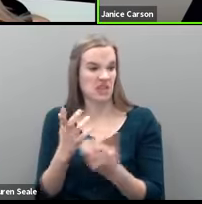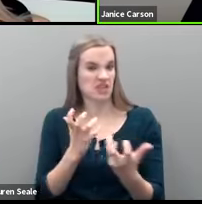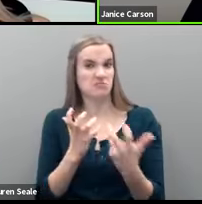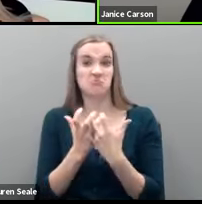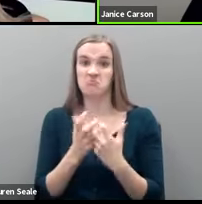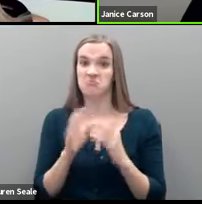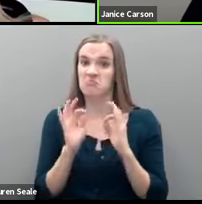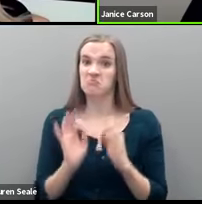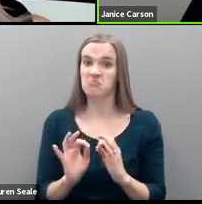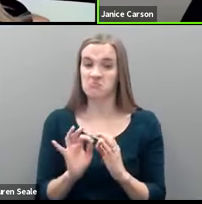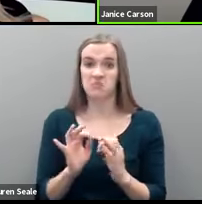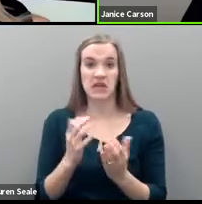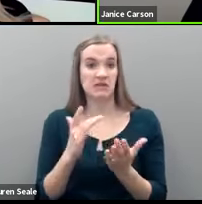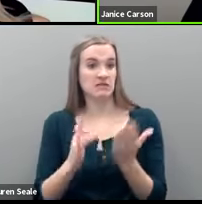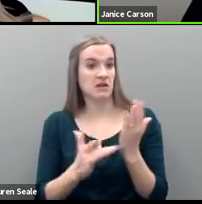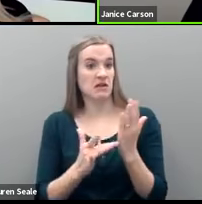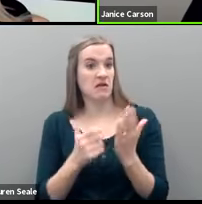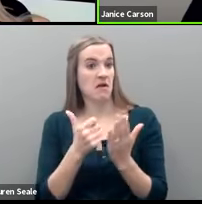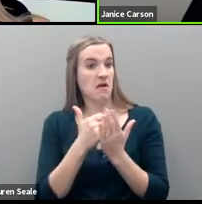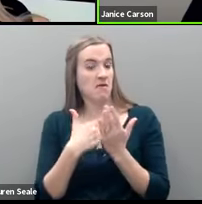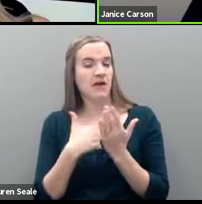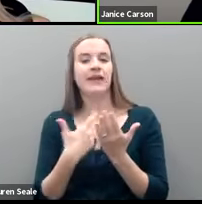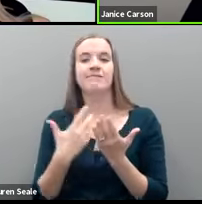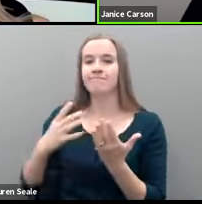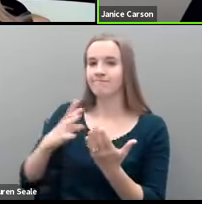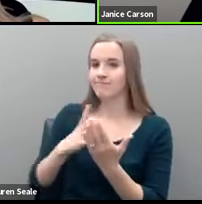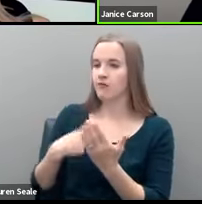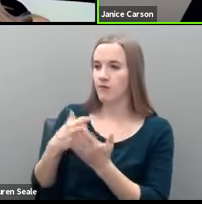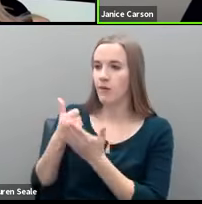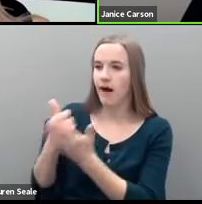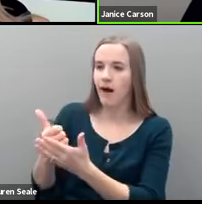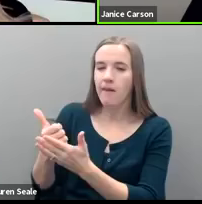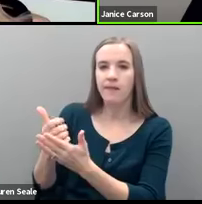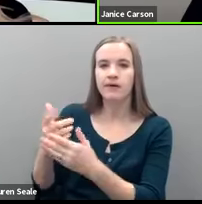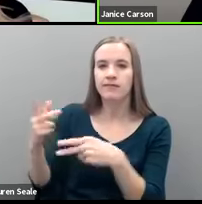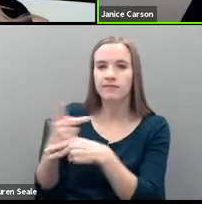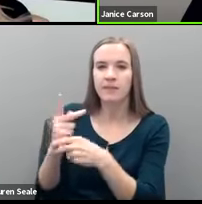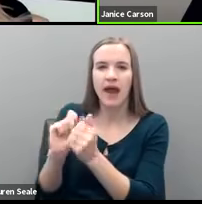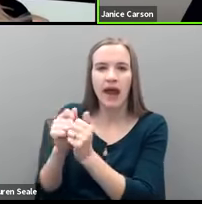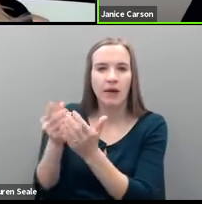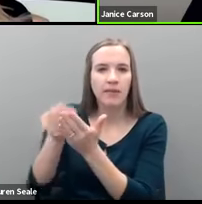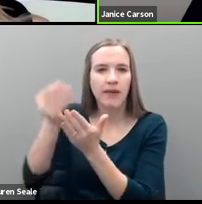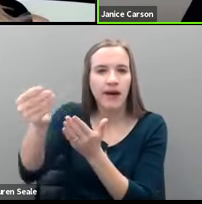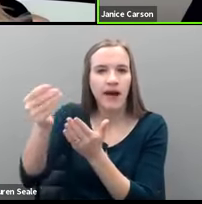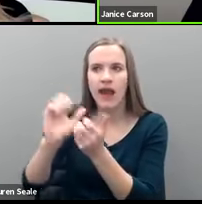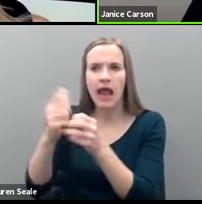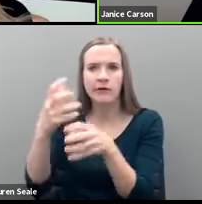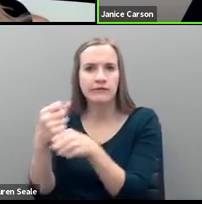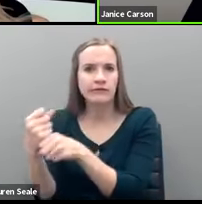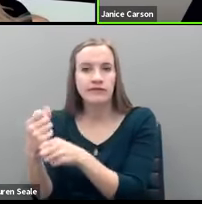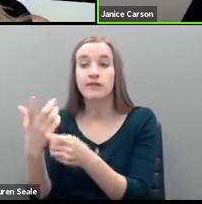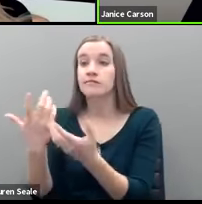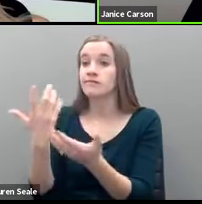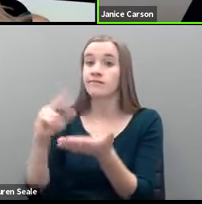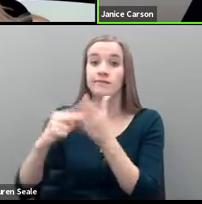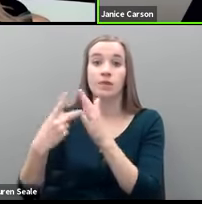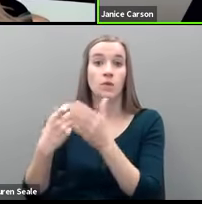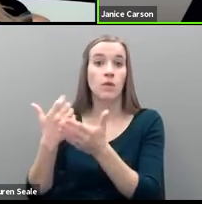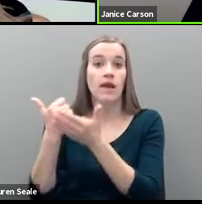it, then we help you kind of figure out how to get it. And that can be from organizations that provide support, depending